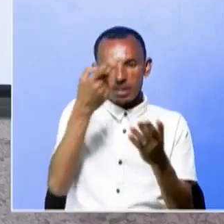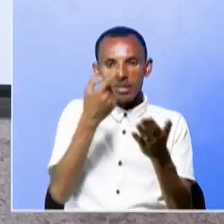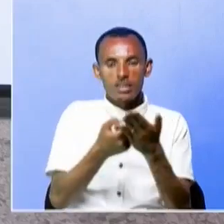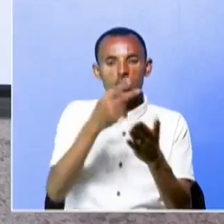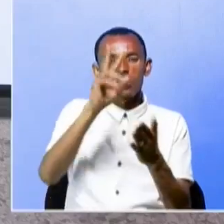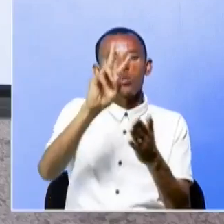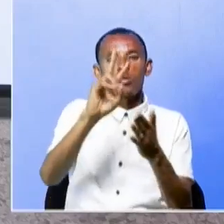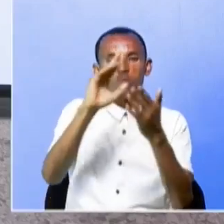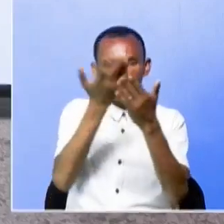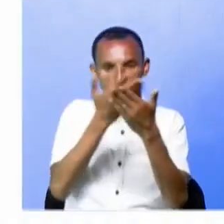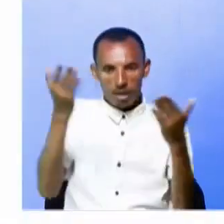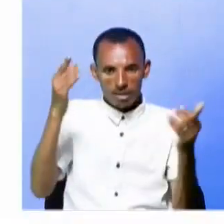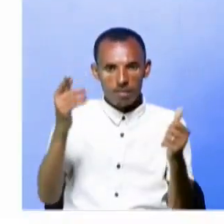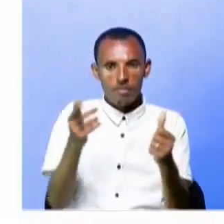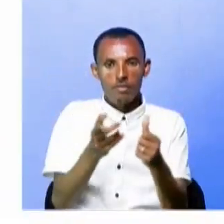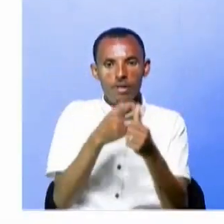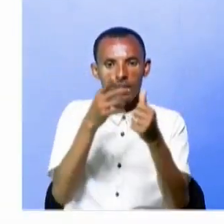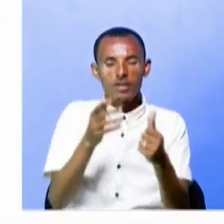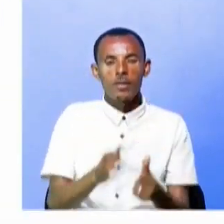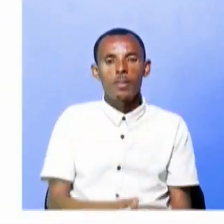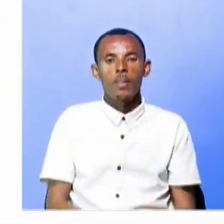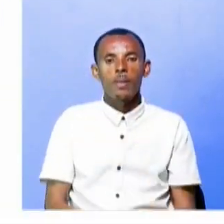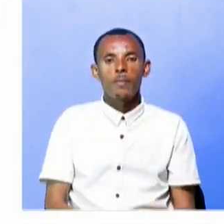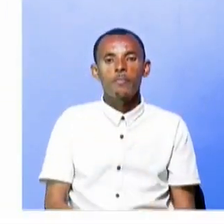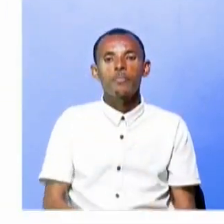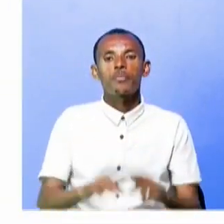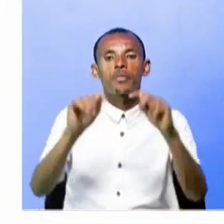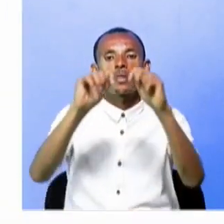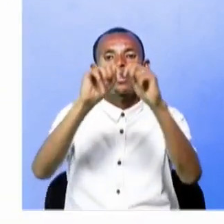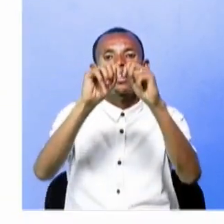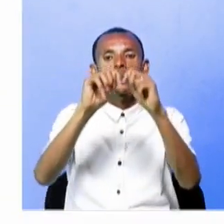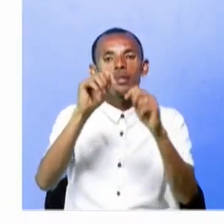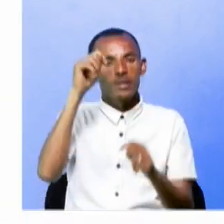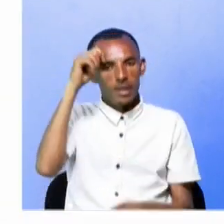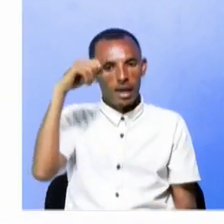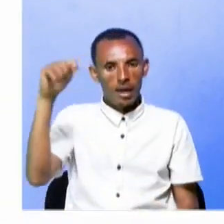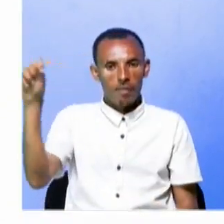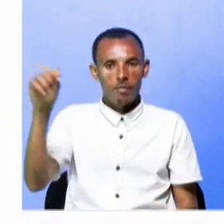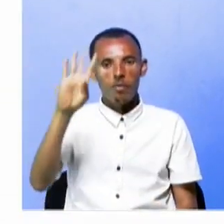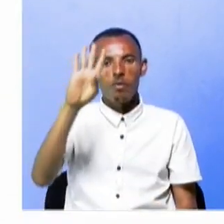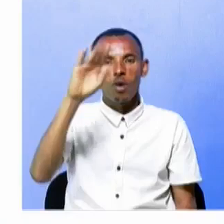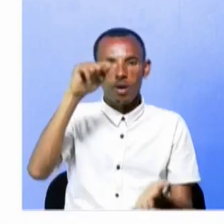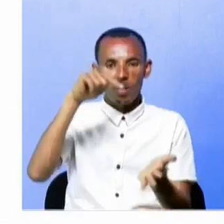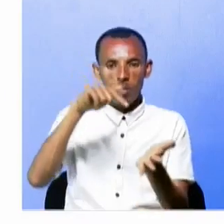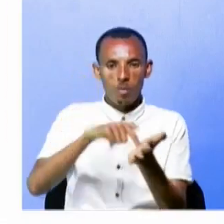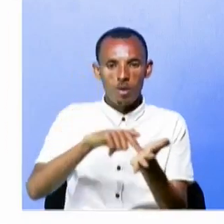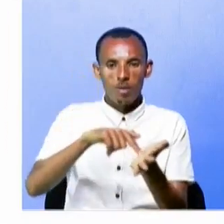things first. Okay, theorem 4.2.